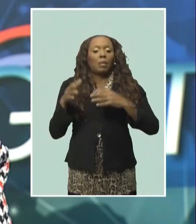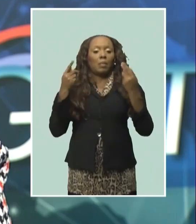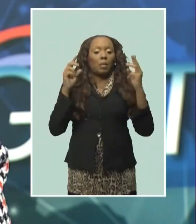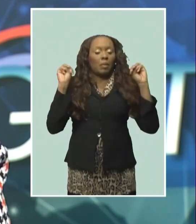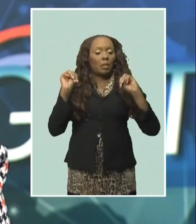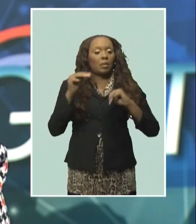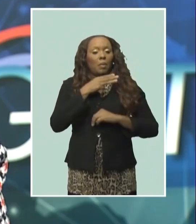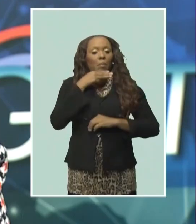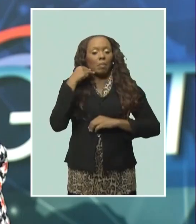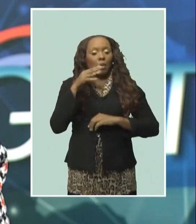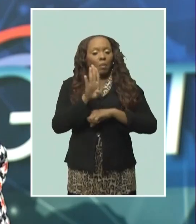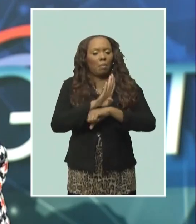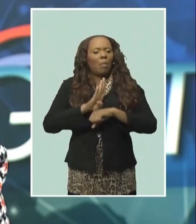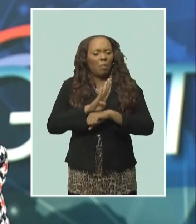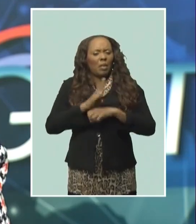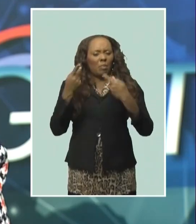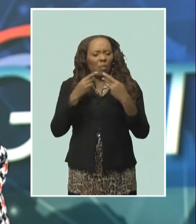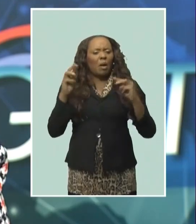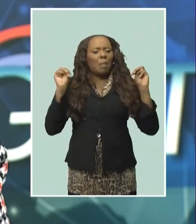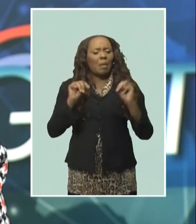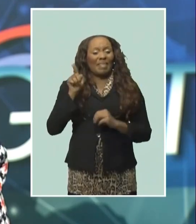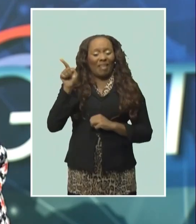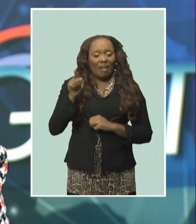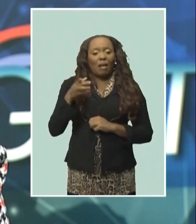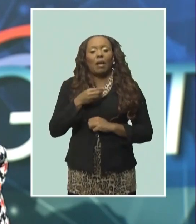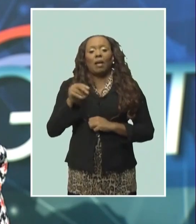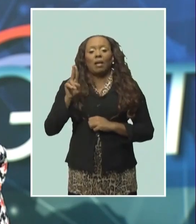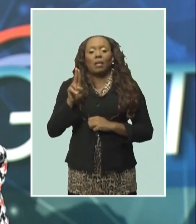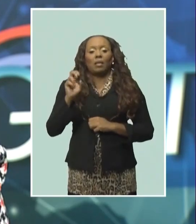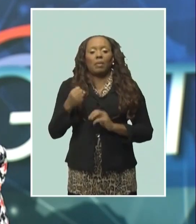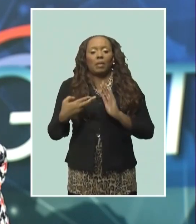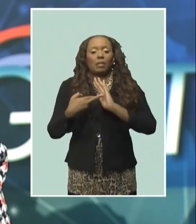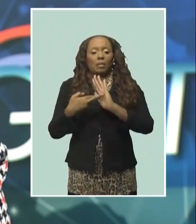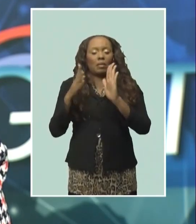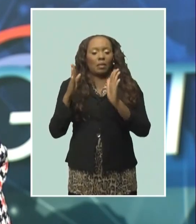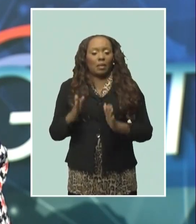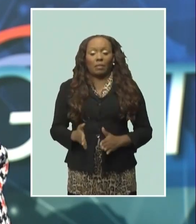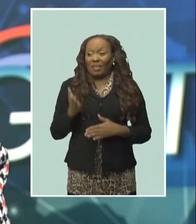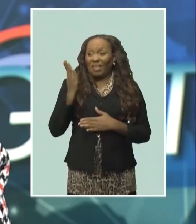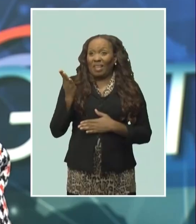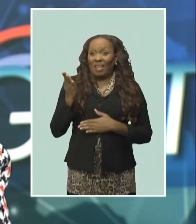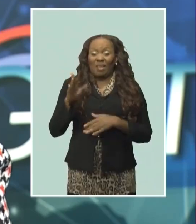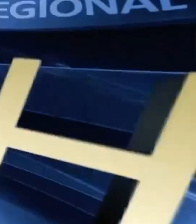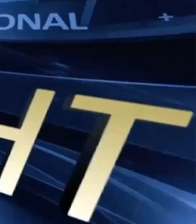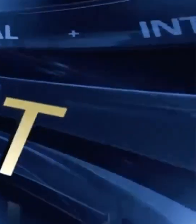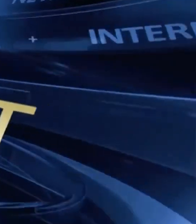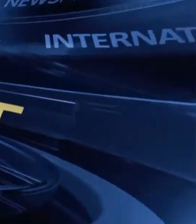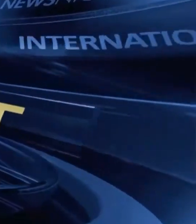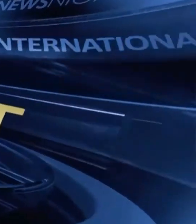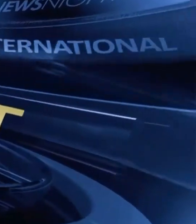Prime Minister Mia Amour Motley and the U.S. Secretary of State, Antony Blinken.